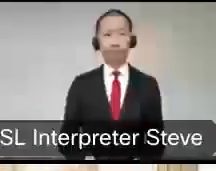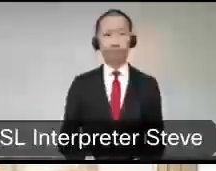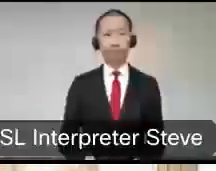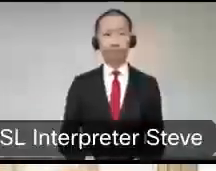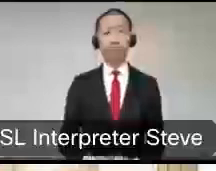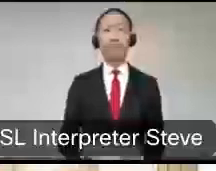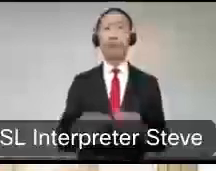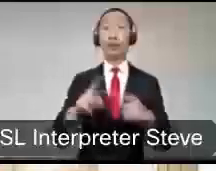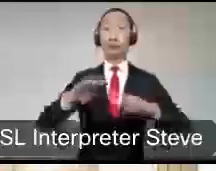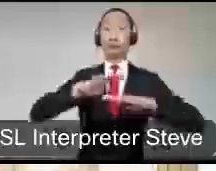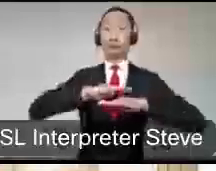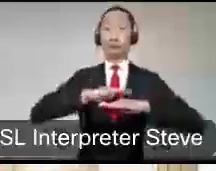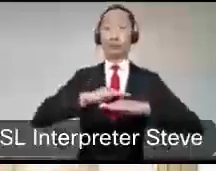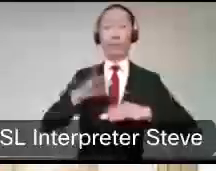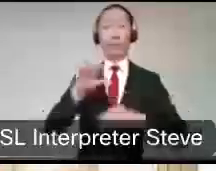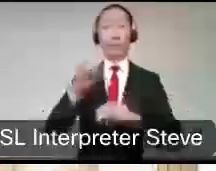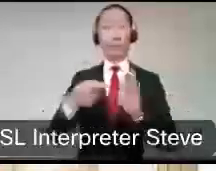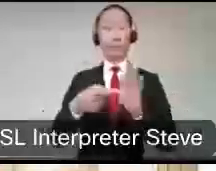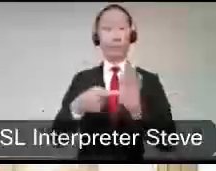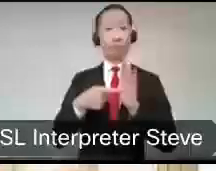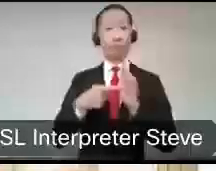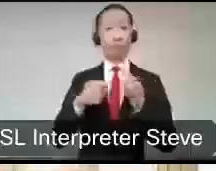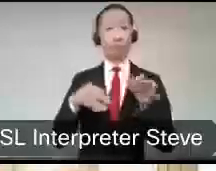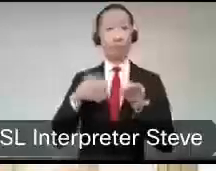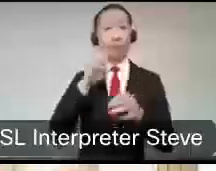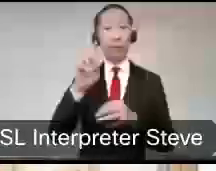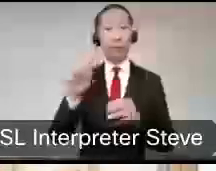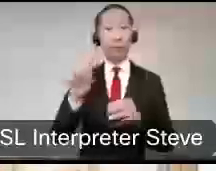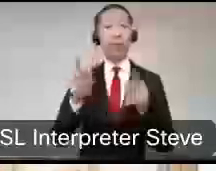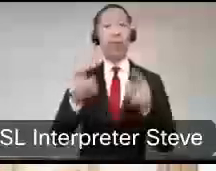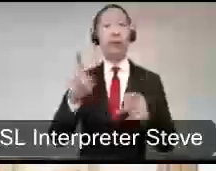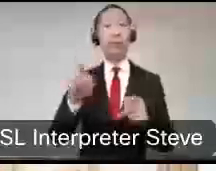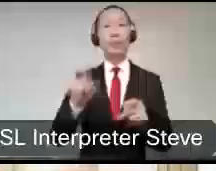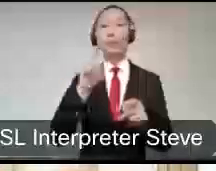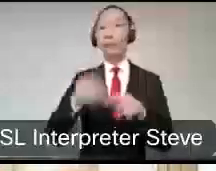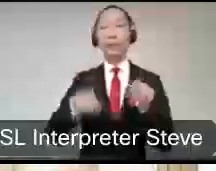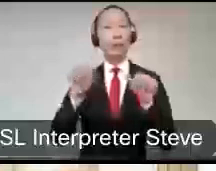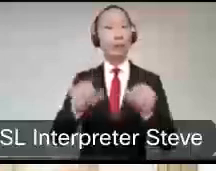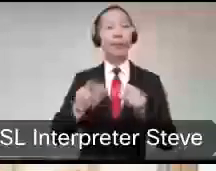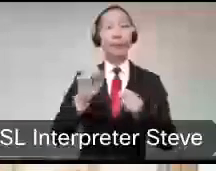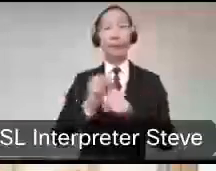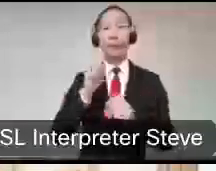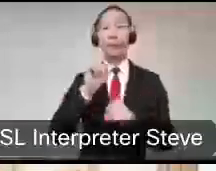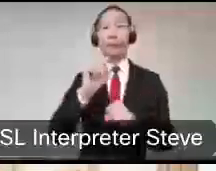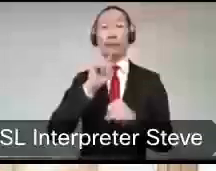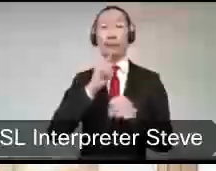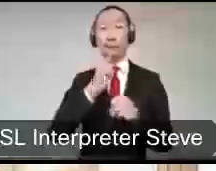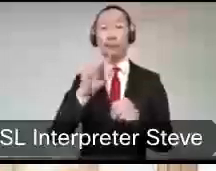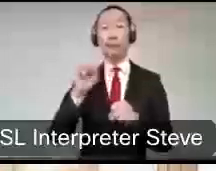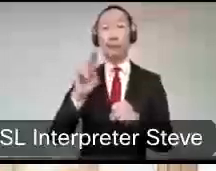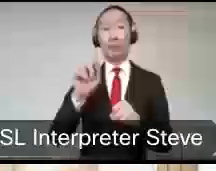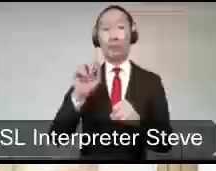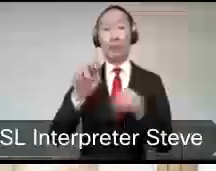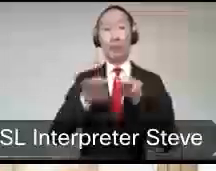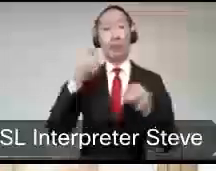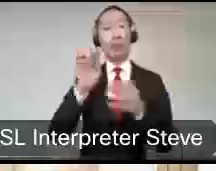So to meet Social Security's definition of disability, an individual must be unable to work at a substantial level due to a medical